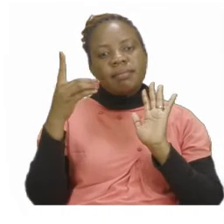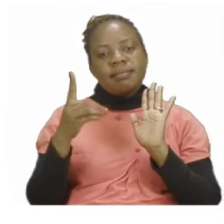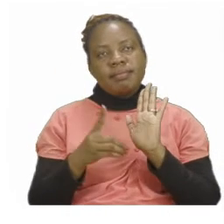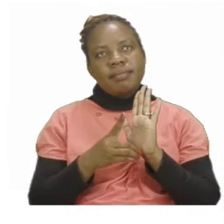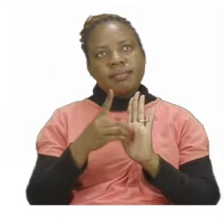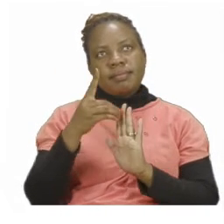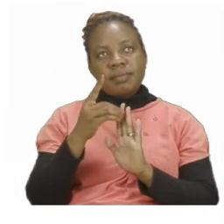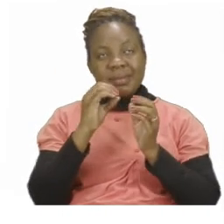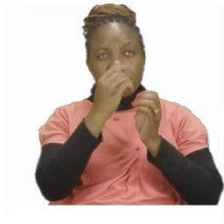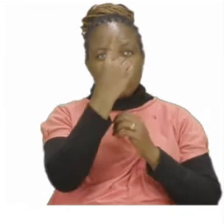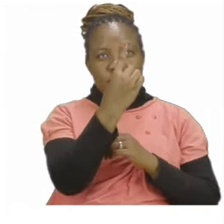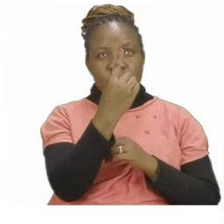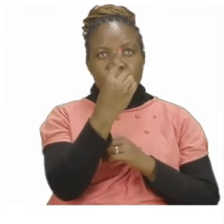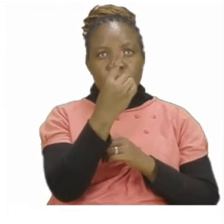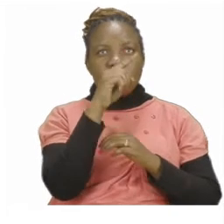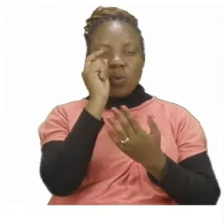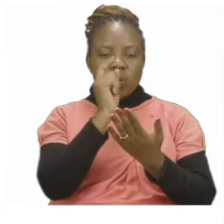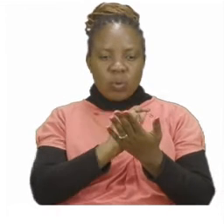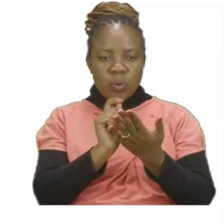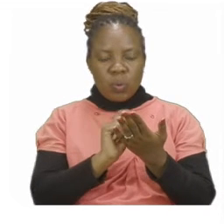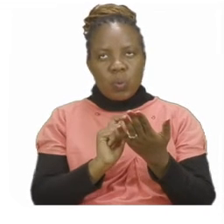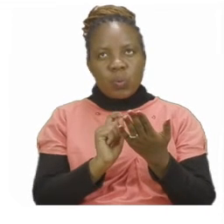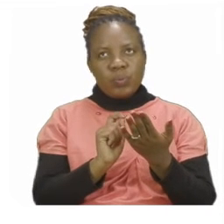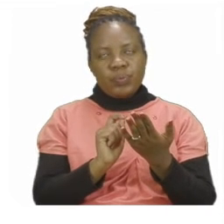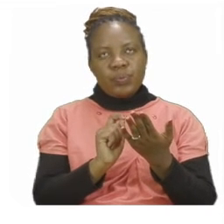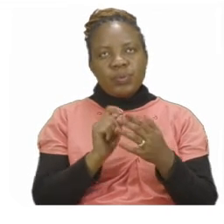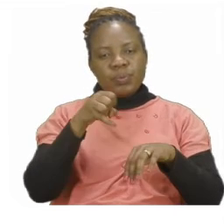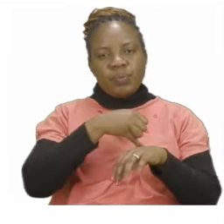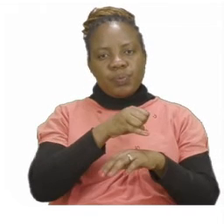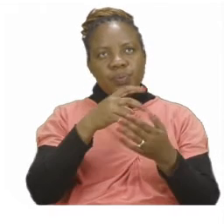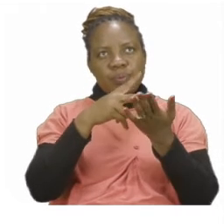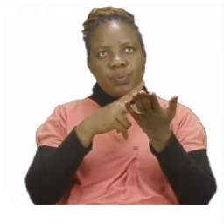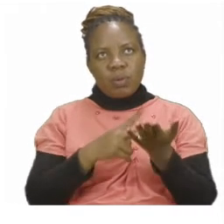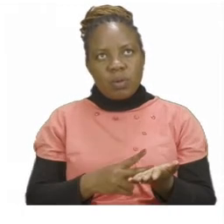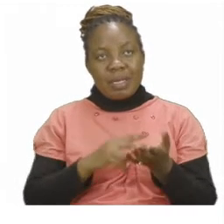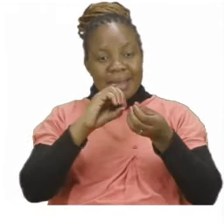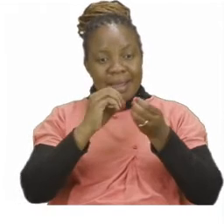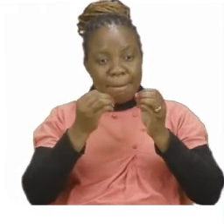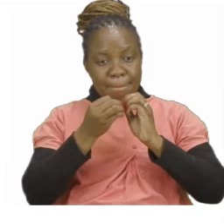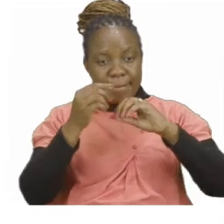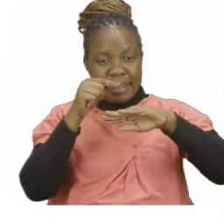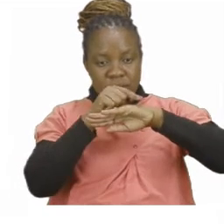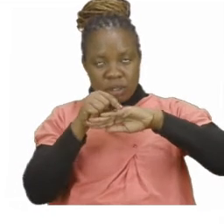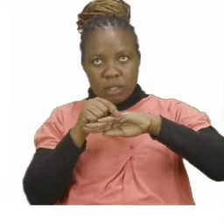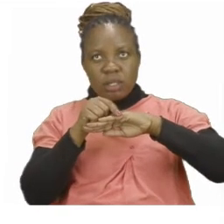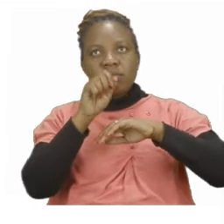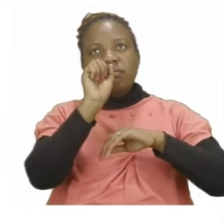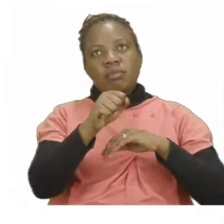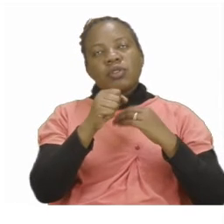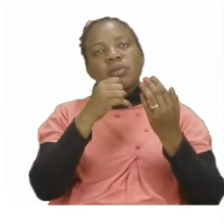we have to write the place value of the underlined digit.